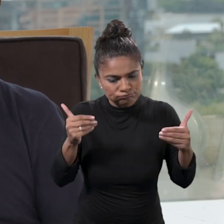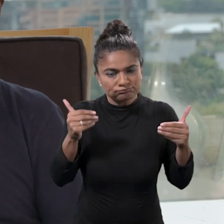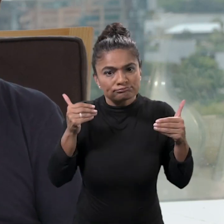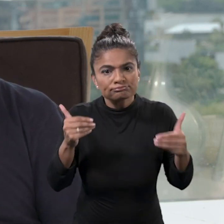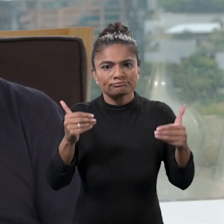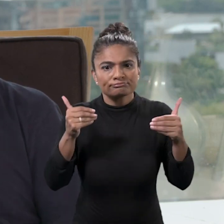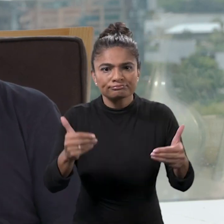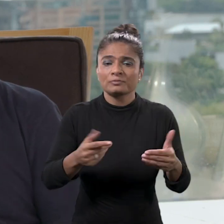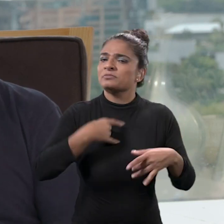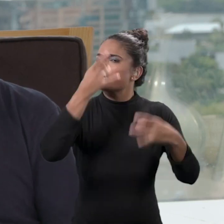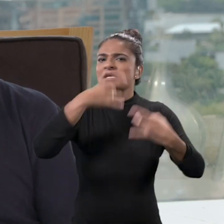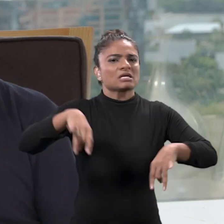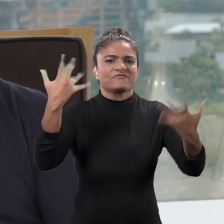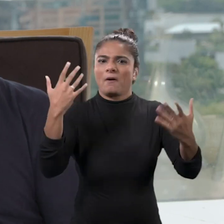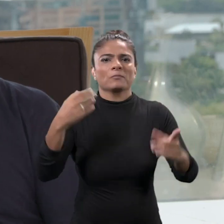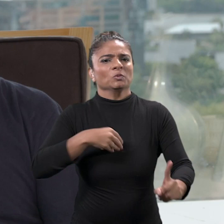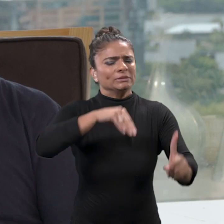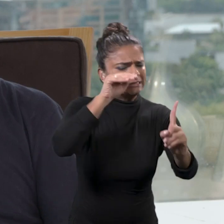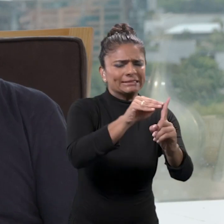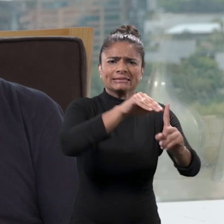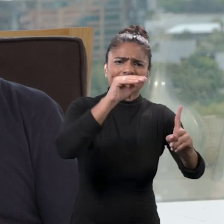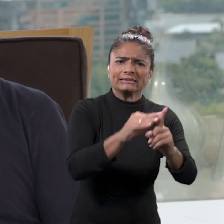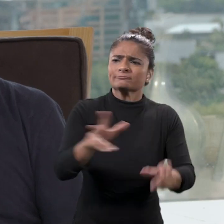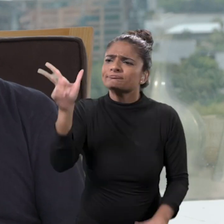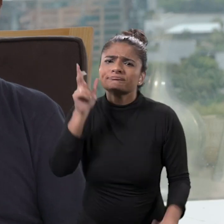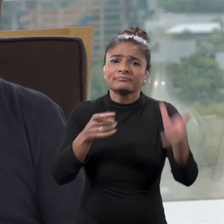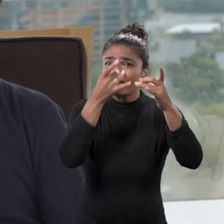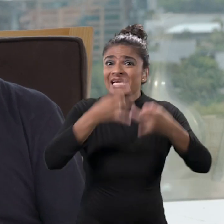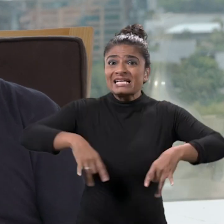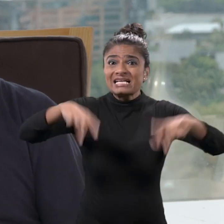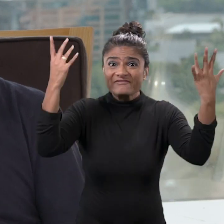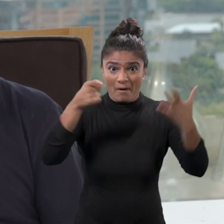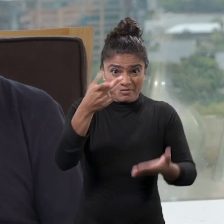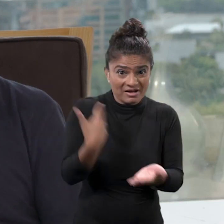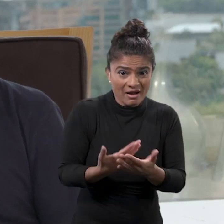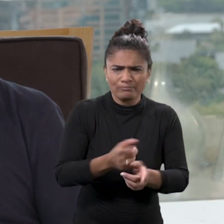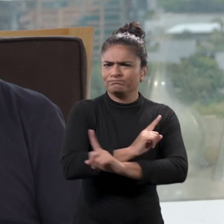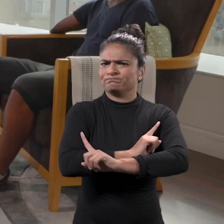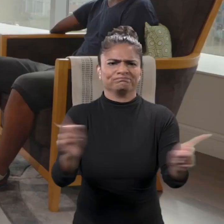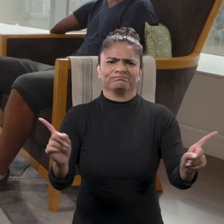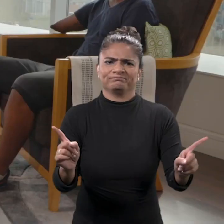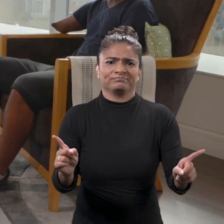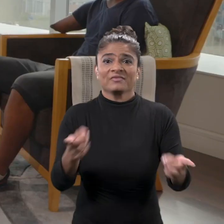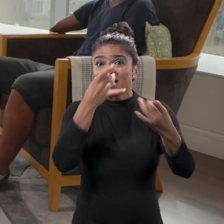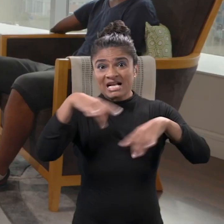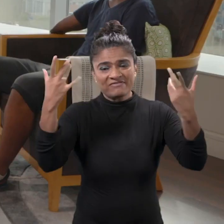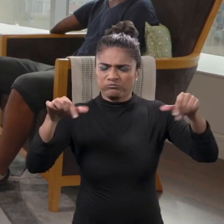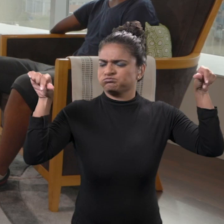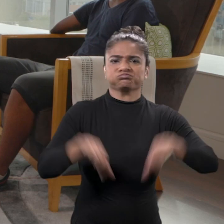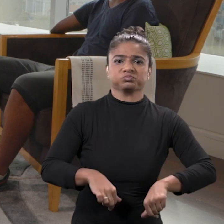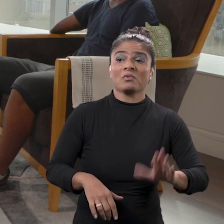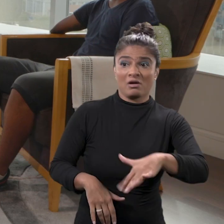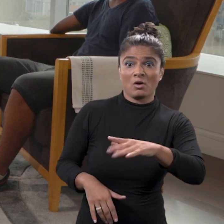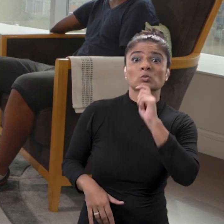we've said it so many times and we've heard it so many times. Not giving up, or giving up is not an option. It's literally just what it is. You just have to keep